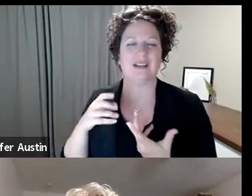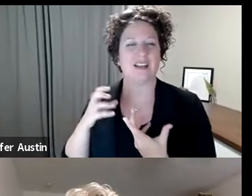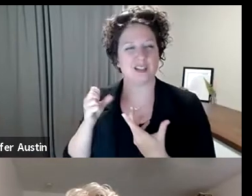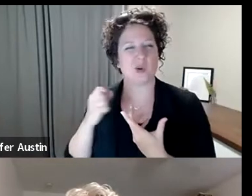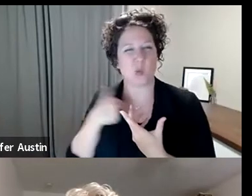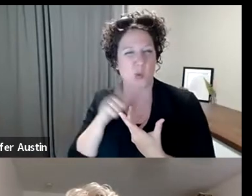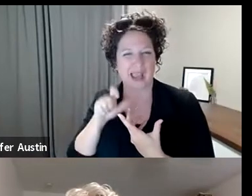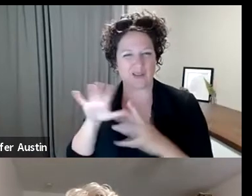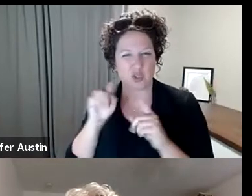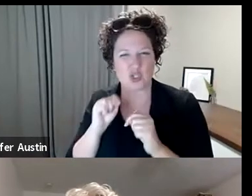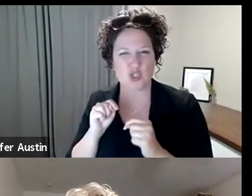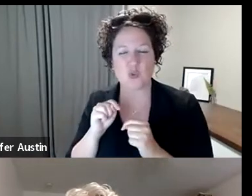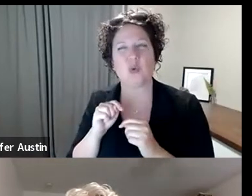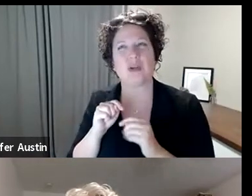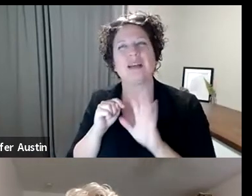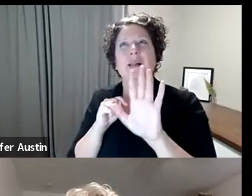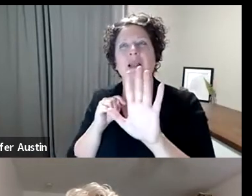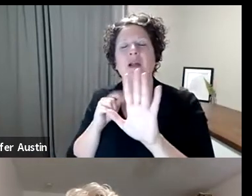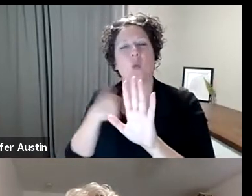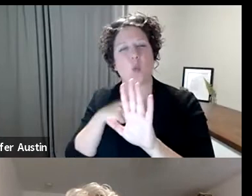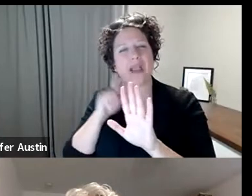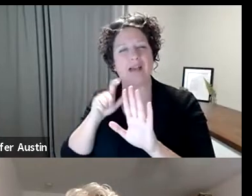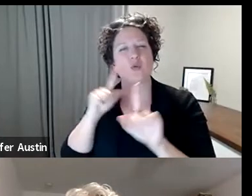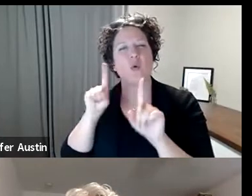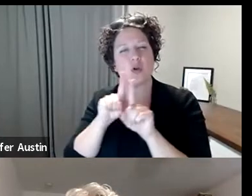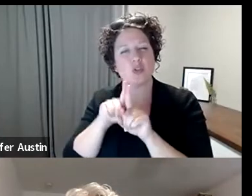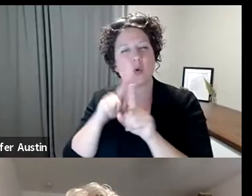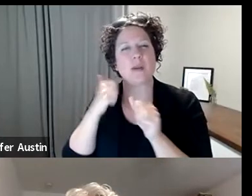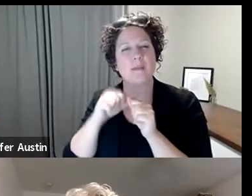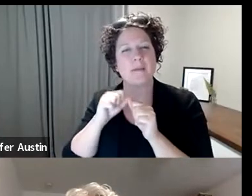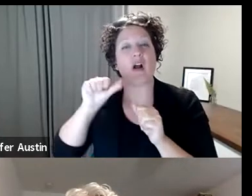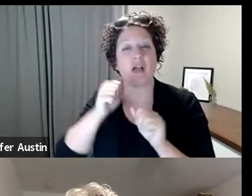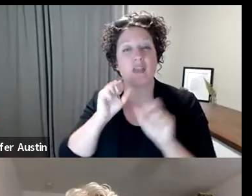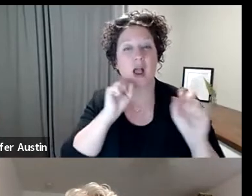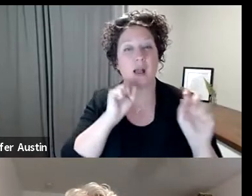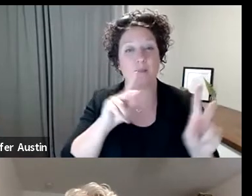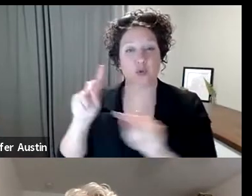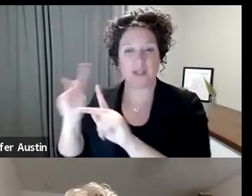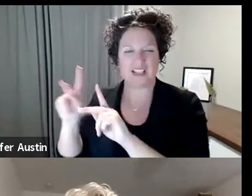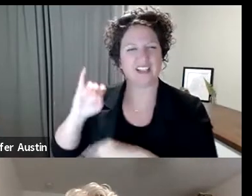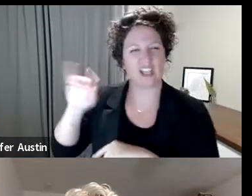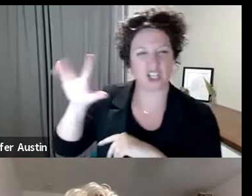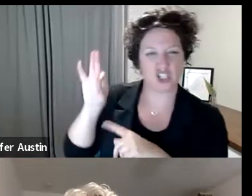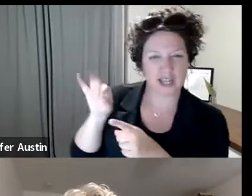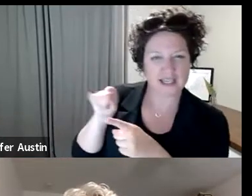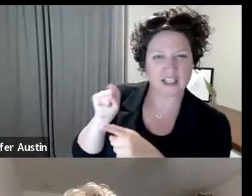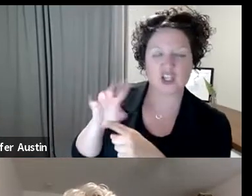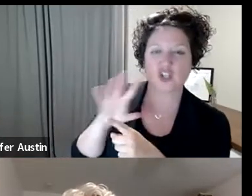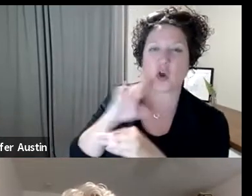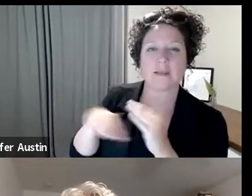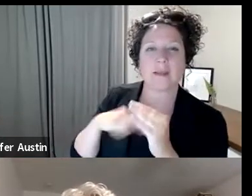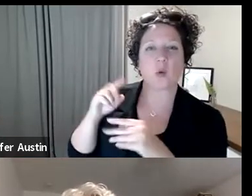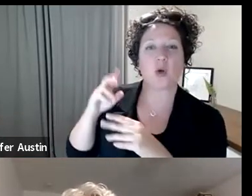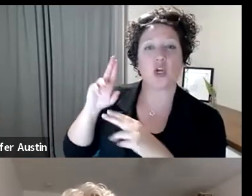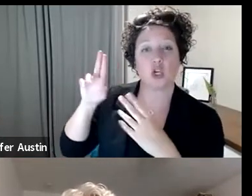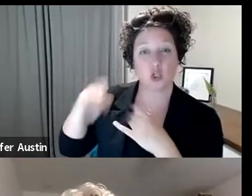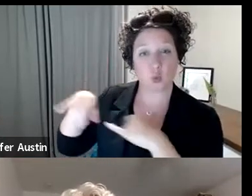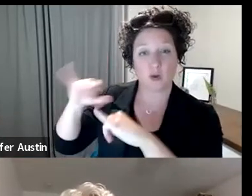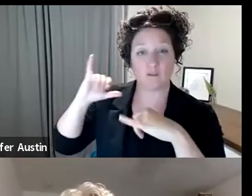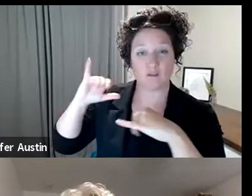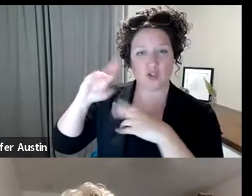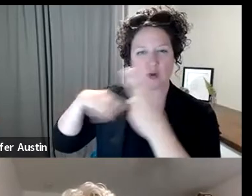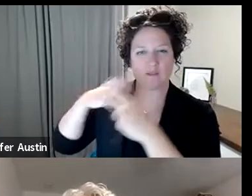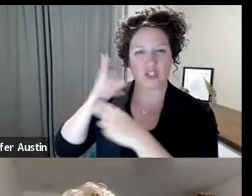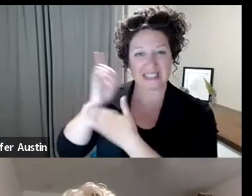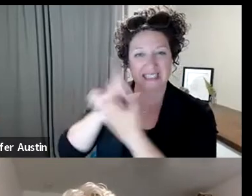do that with keeping in mind the other potential opportunities. Jenny talked a little bit about universal design. So that when you have